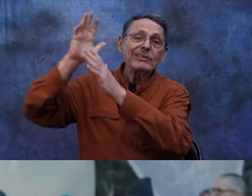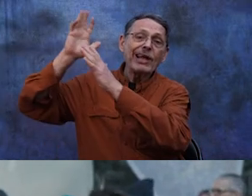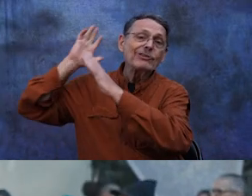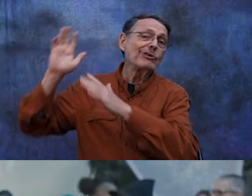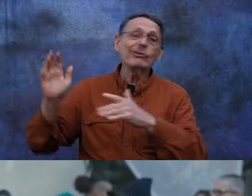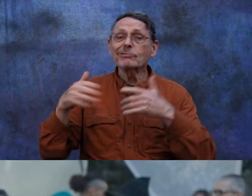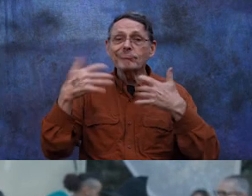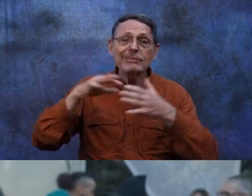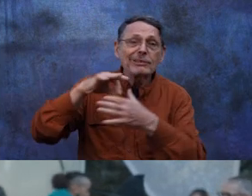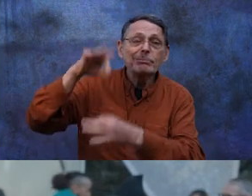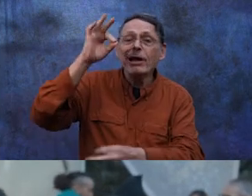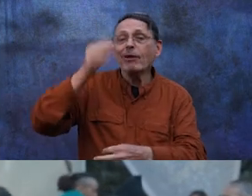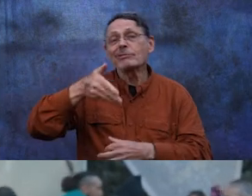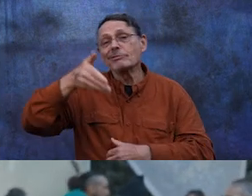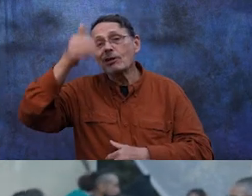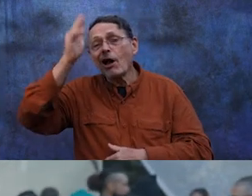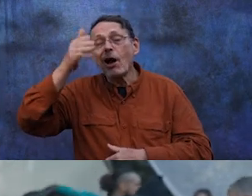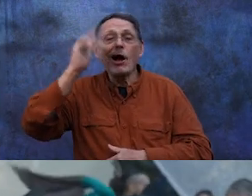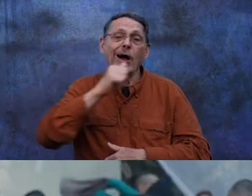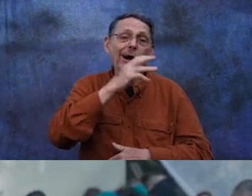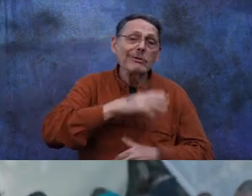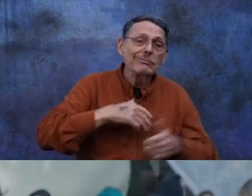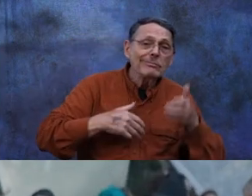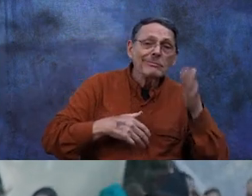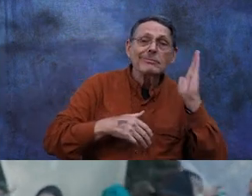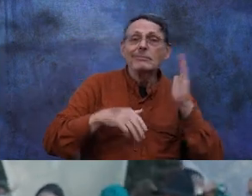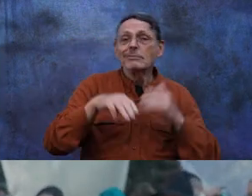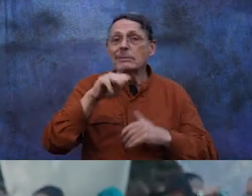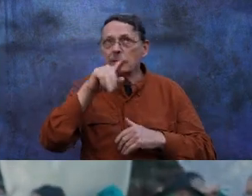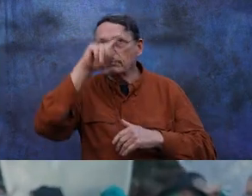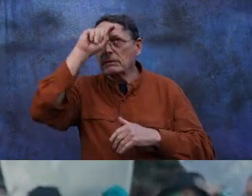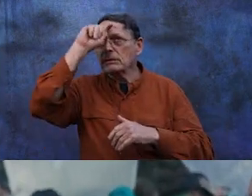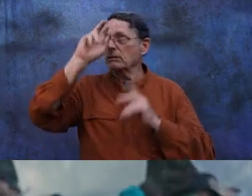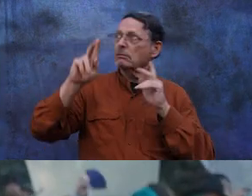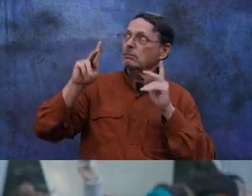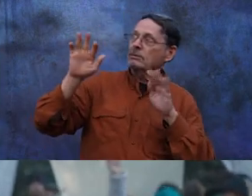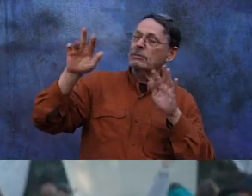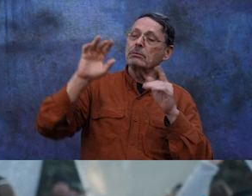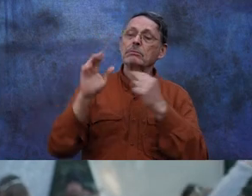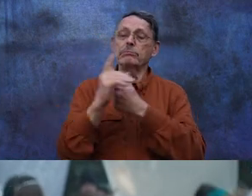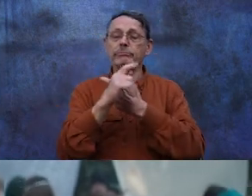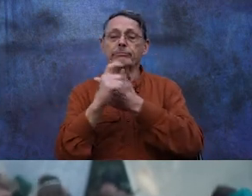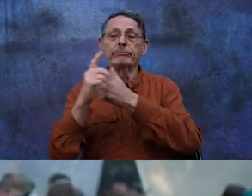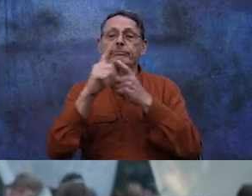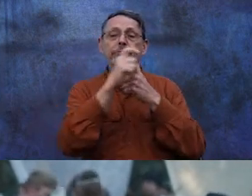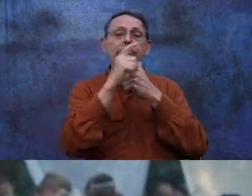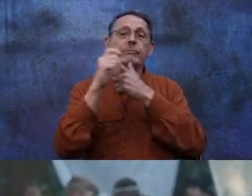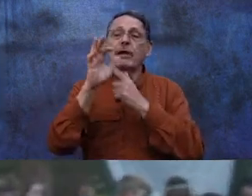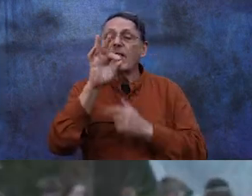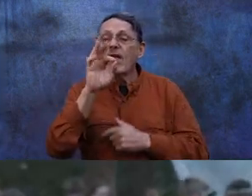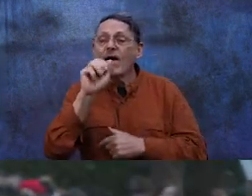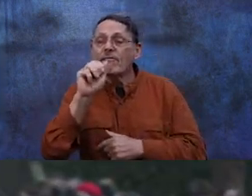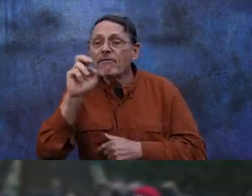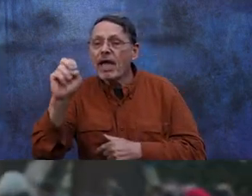the goddesses, the gods, the mysterious ones, the fae. We will be raising that power that can